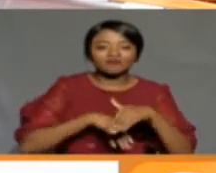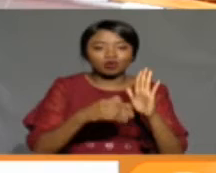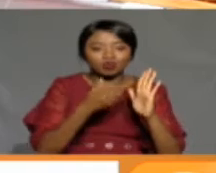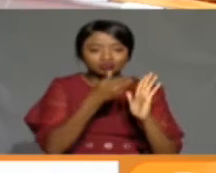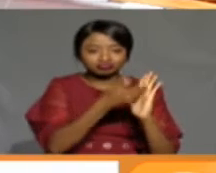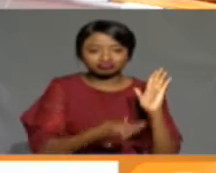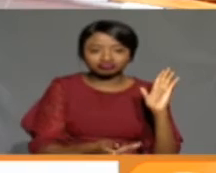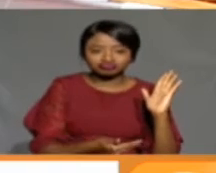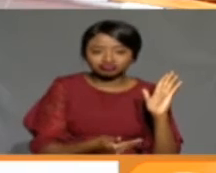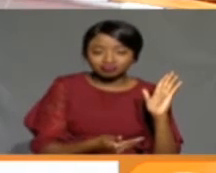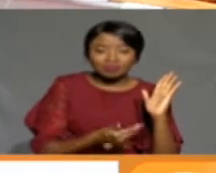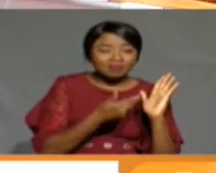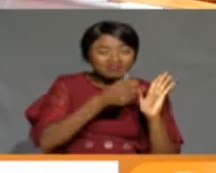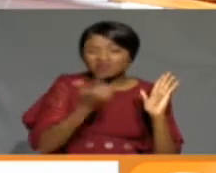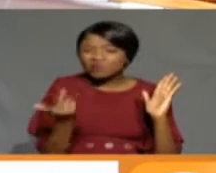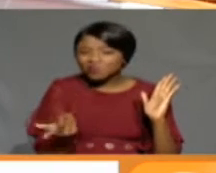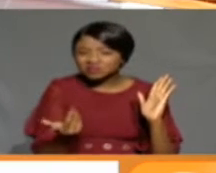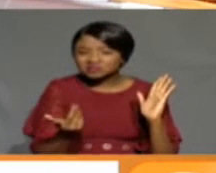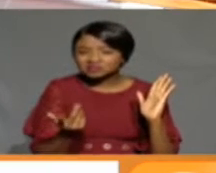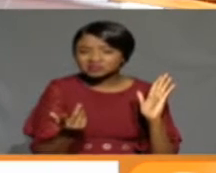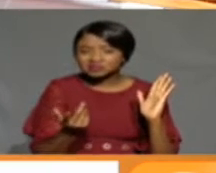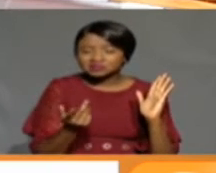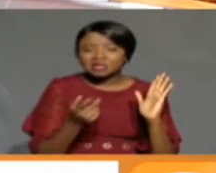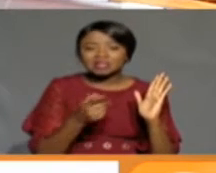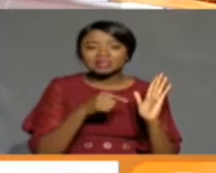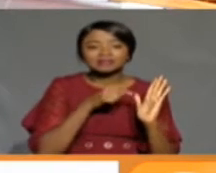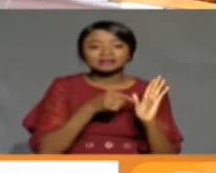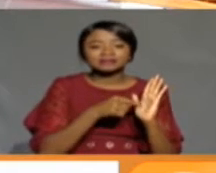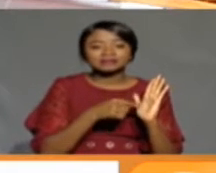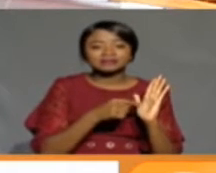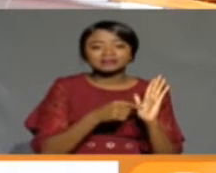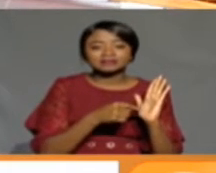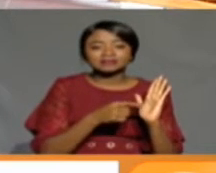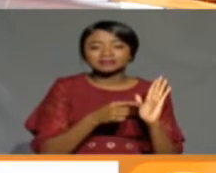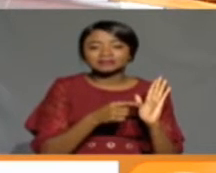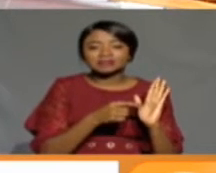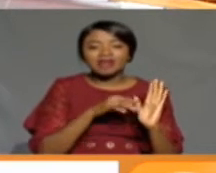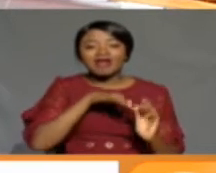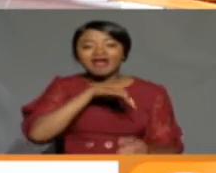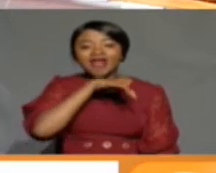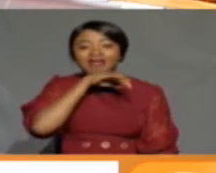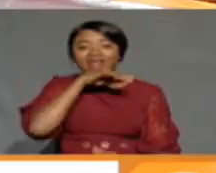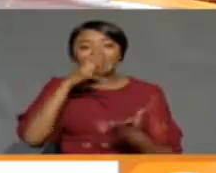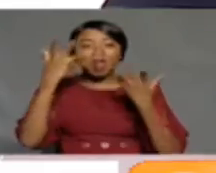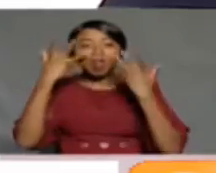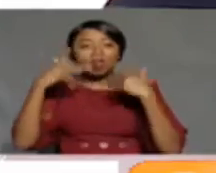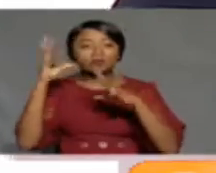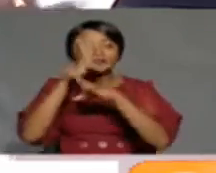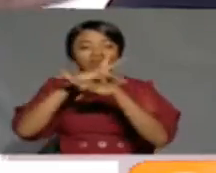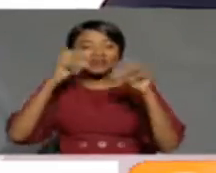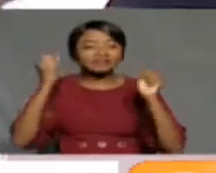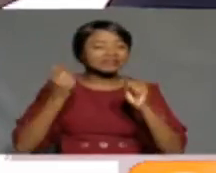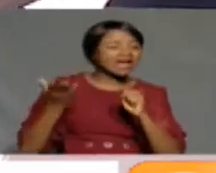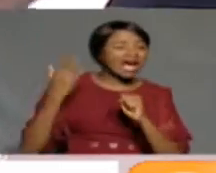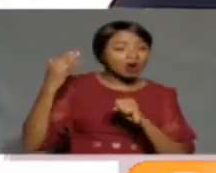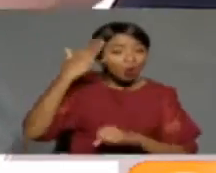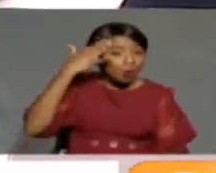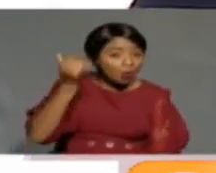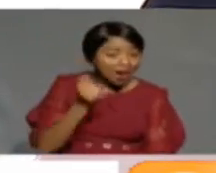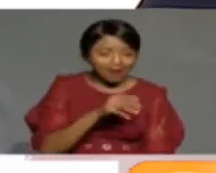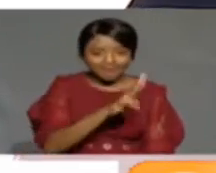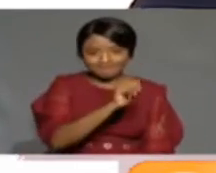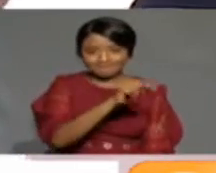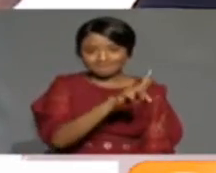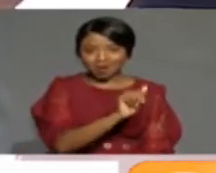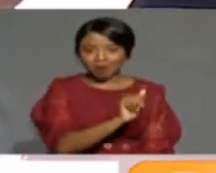What script is it that? It is leading, and it is a time right now. Raila lost presidency at his time because of Mao. Nobody